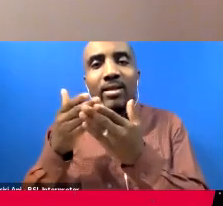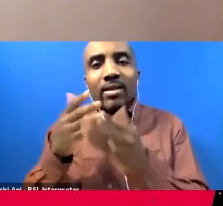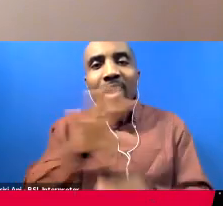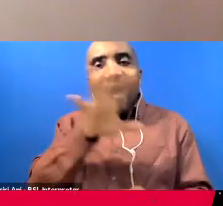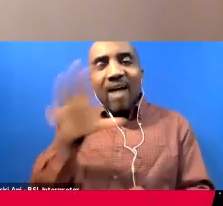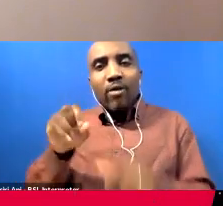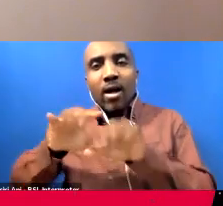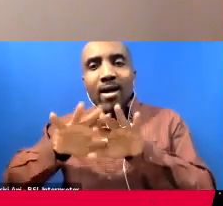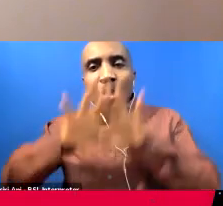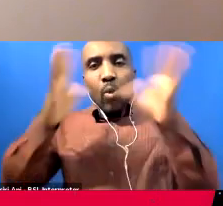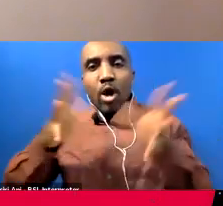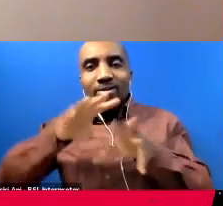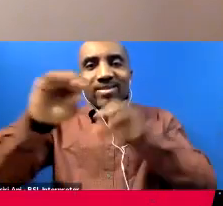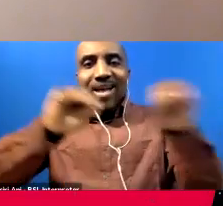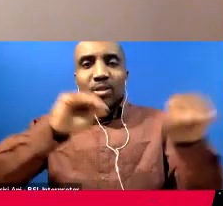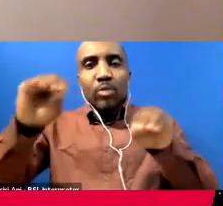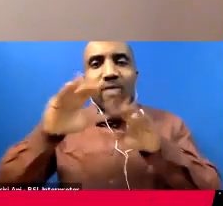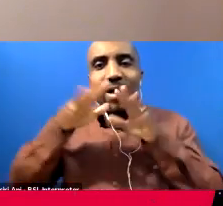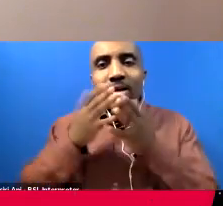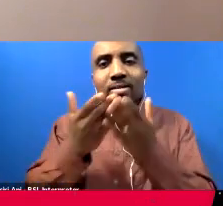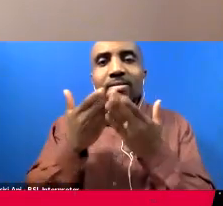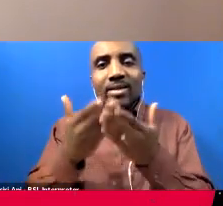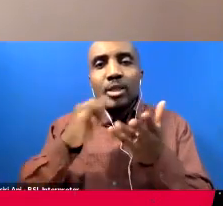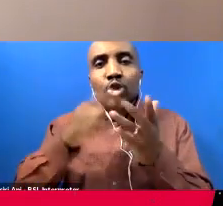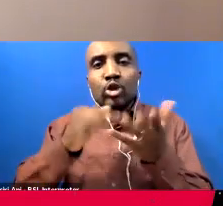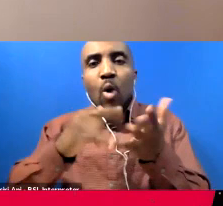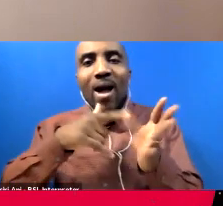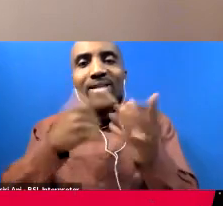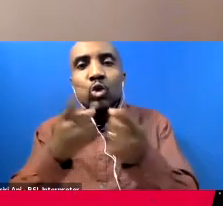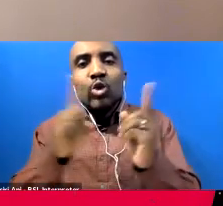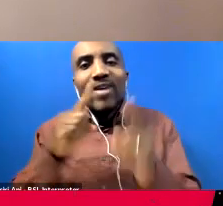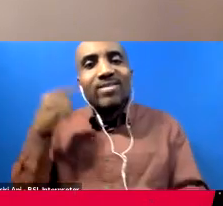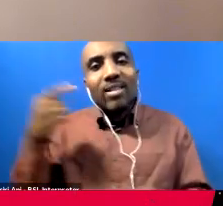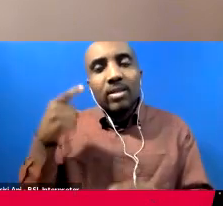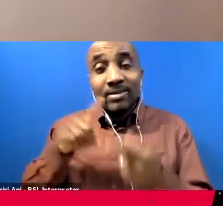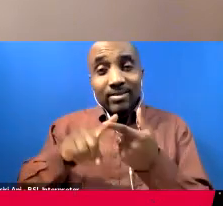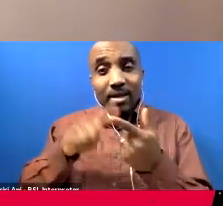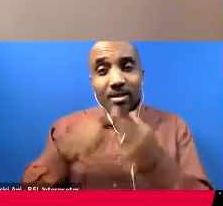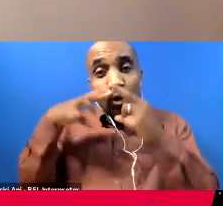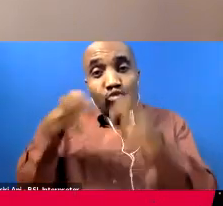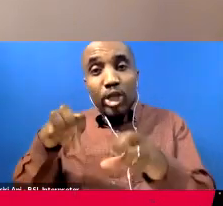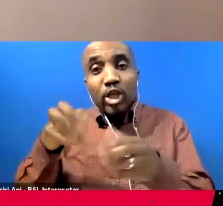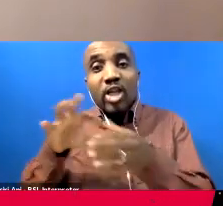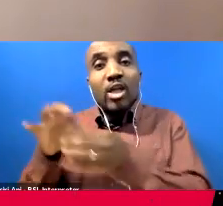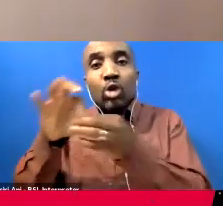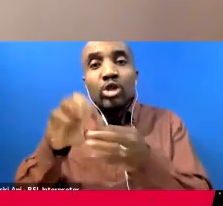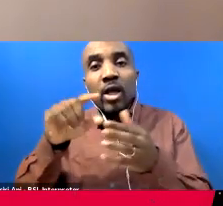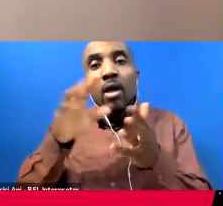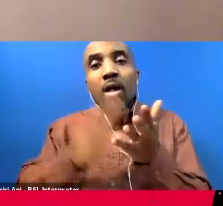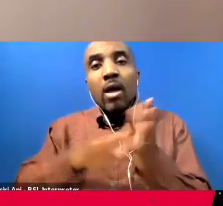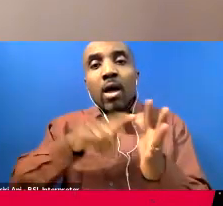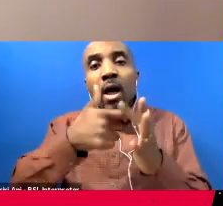Studies at SOAS University of London. She also works as a research associate at McCann, a